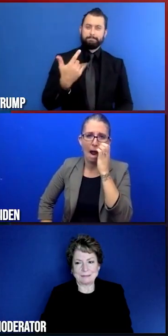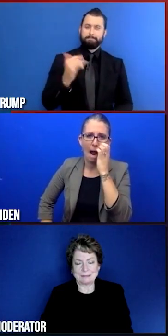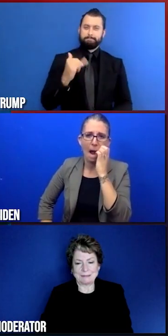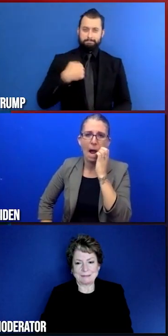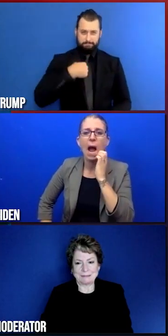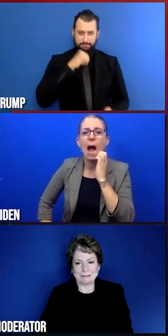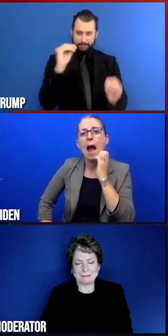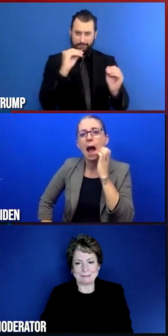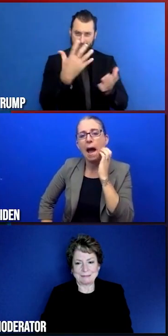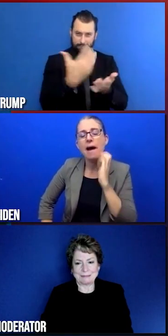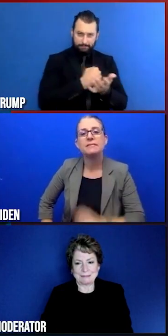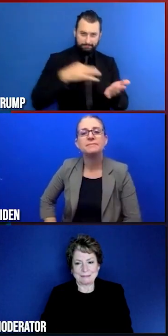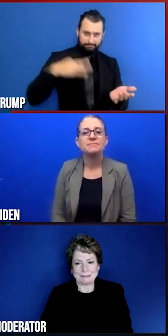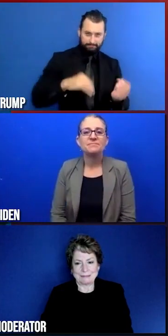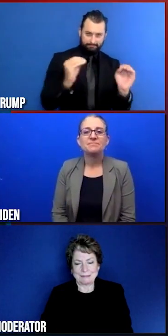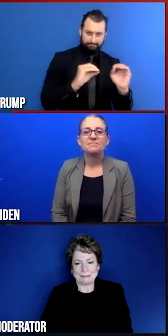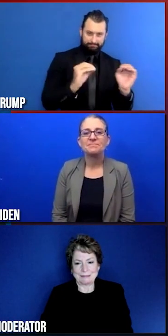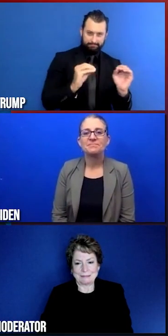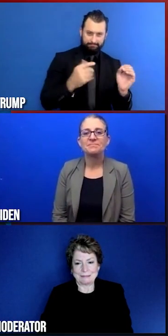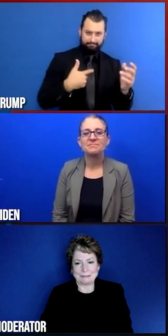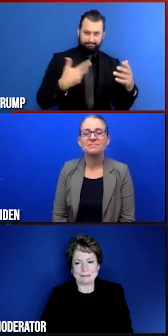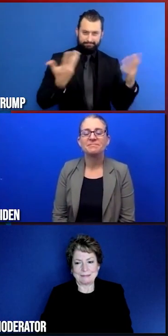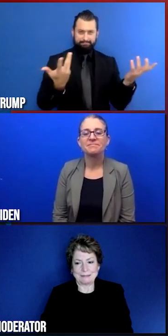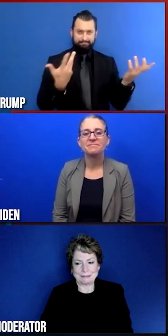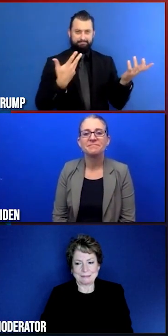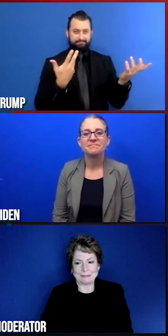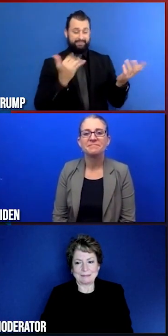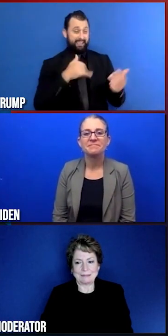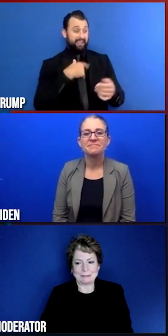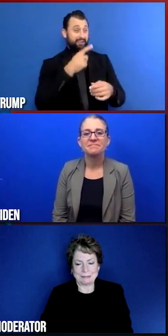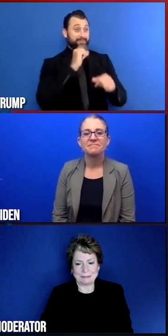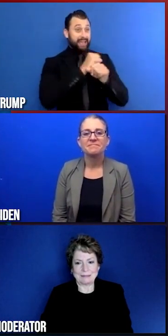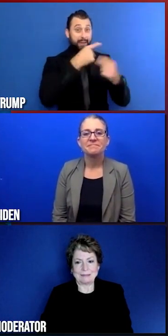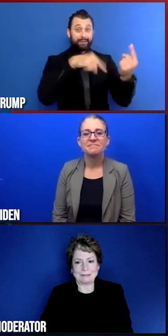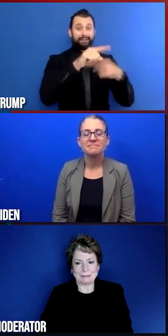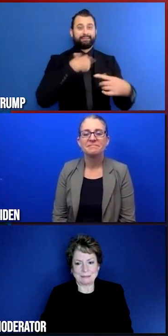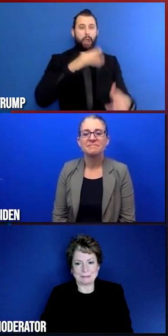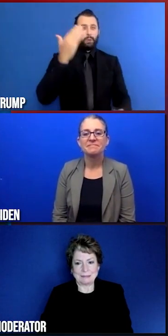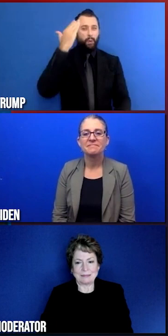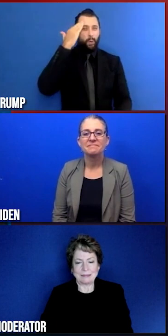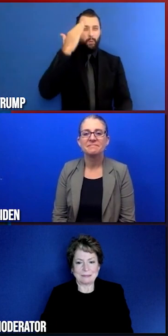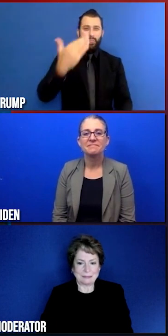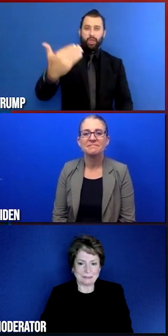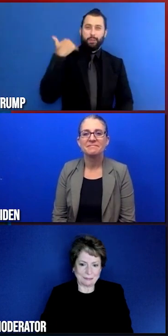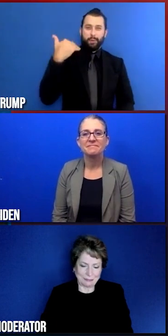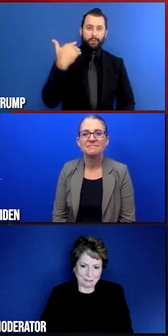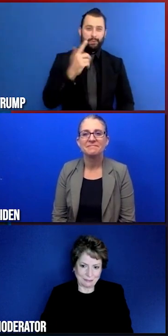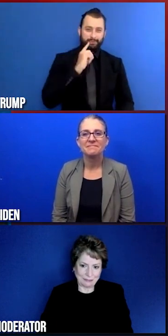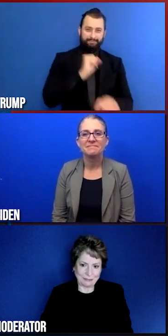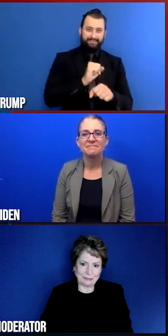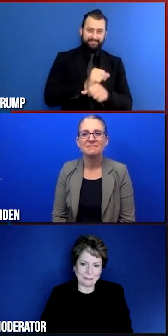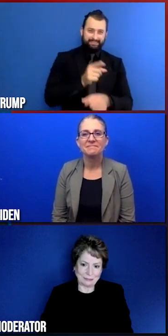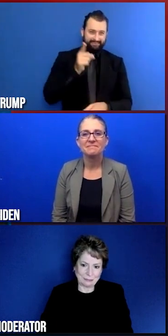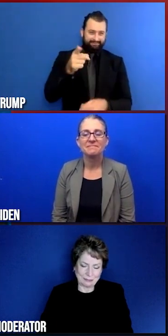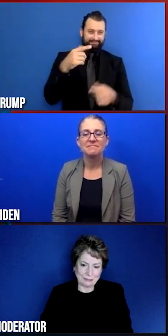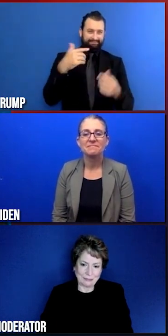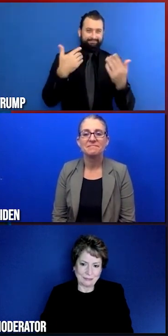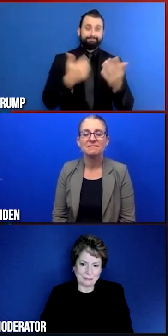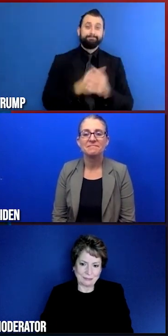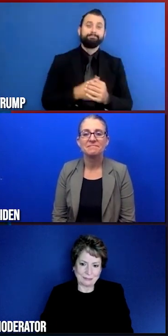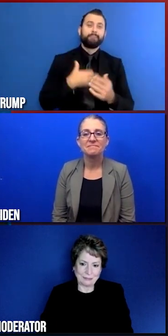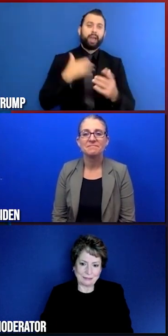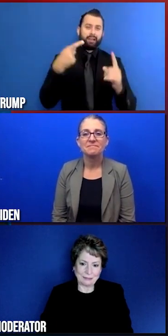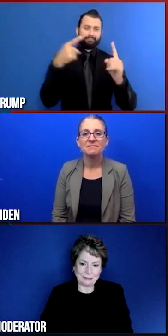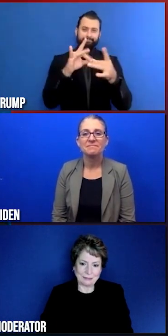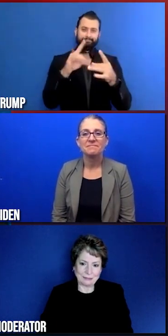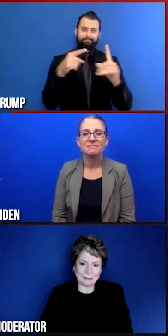I knew all about that. And through John Ratcliffe, who is fantastic, DNI, he said, the one